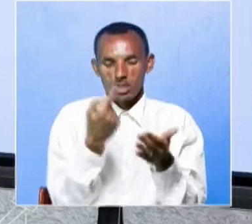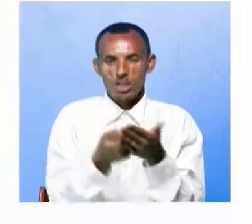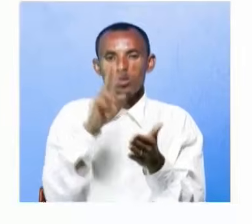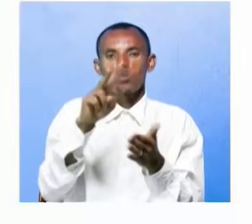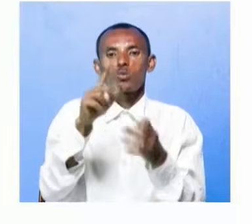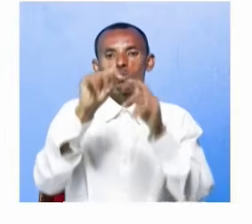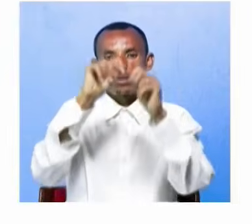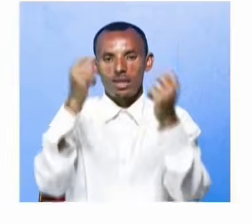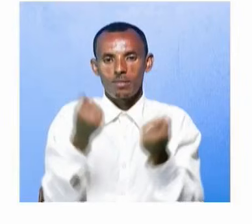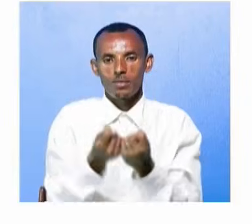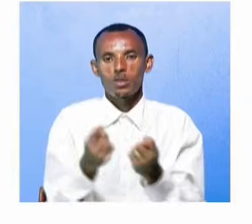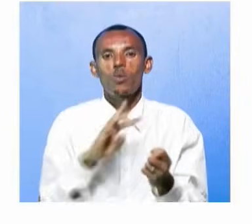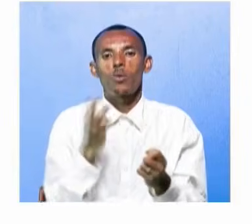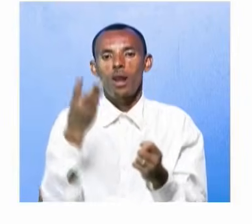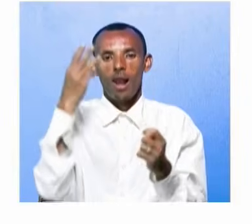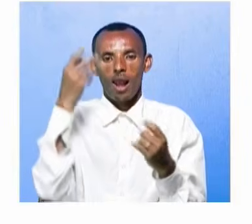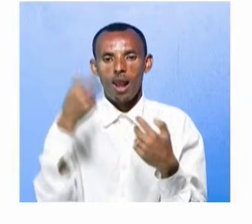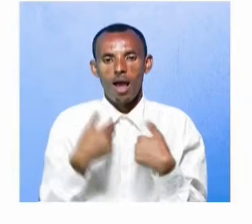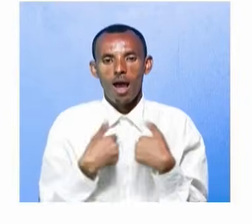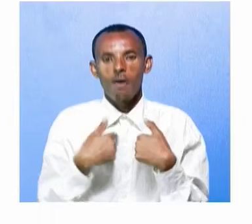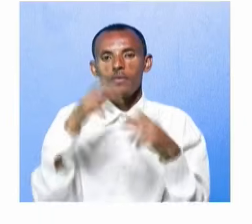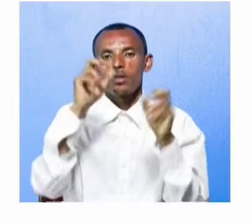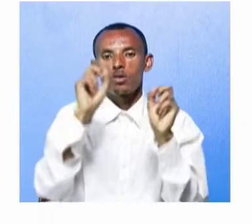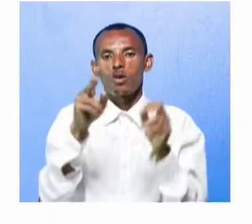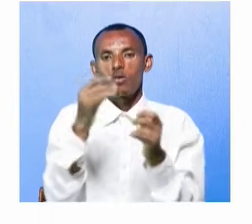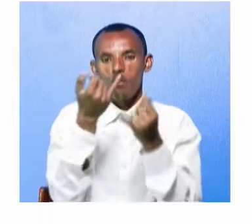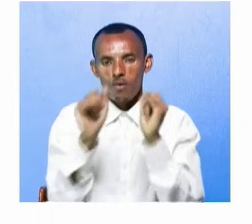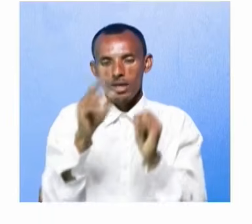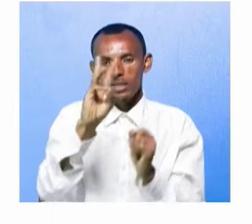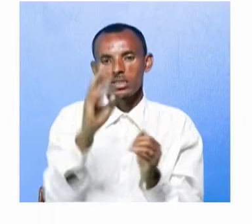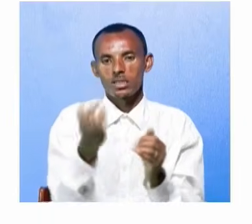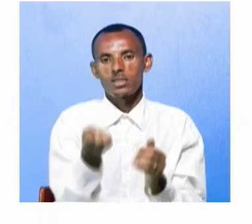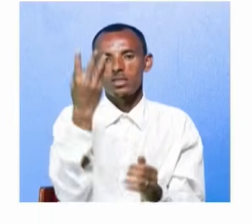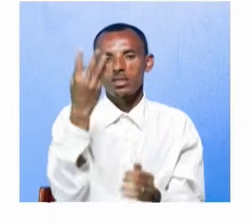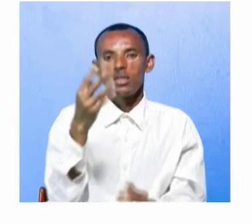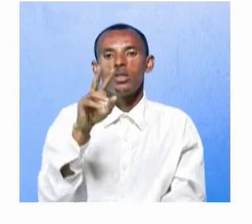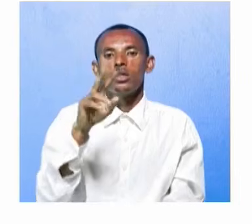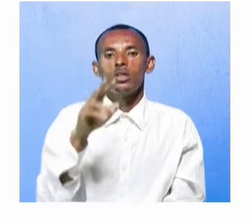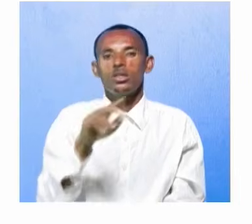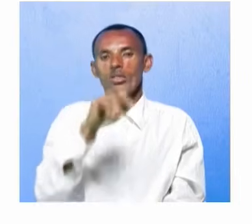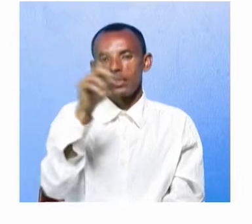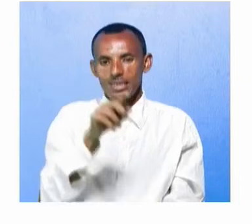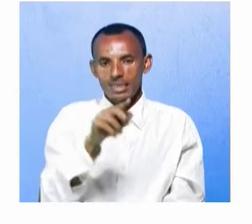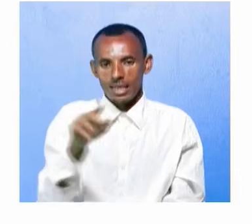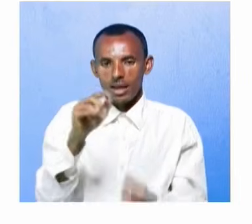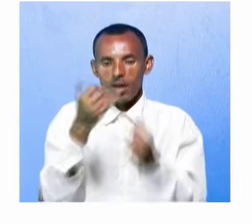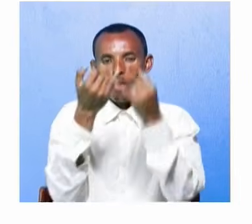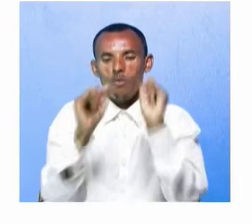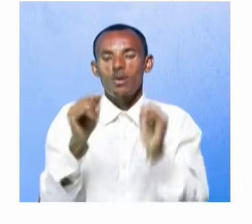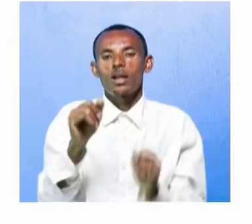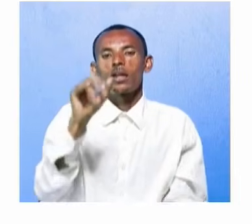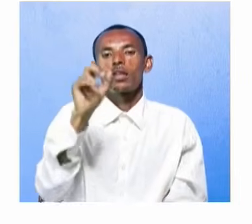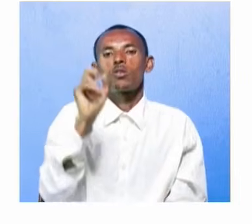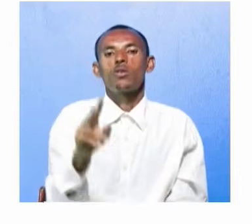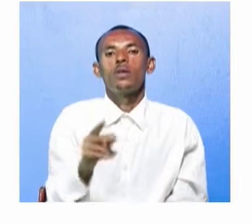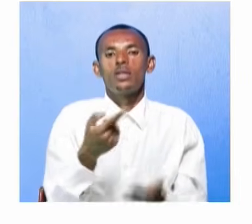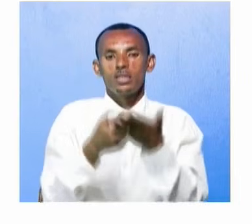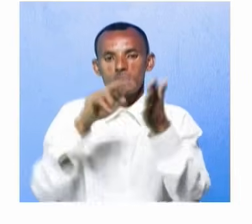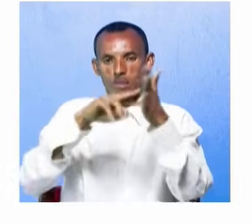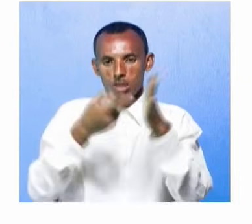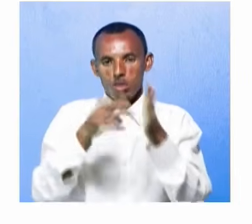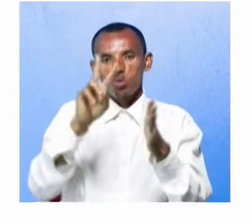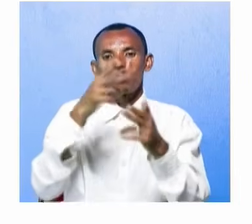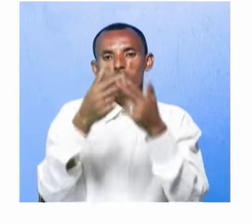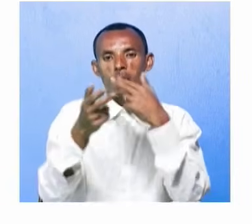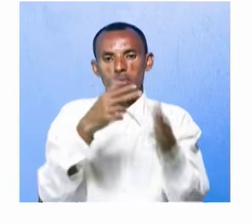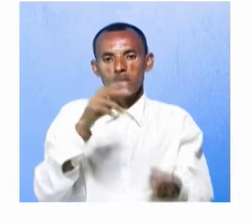will have 12 over 6 is equals to z over 12. So this implies 2